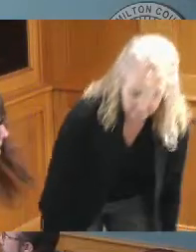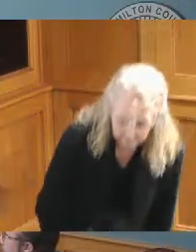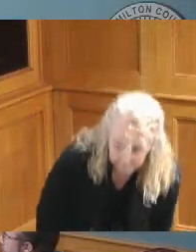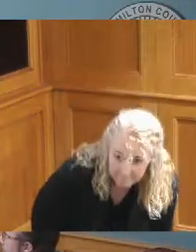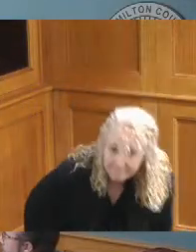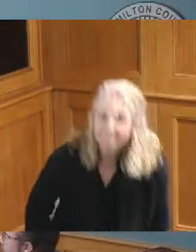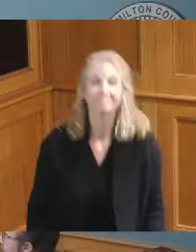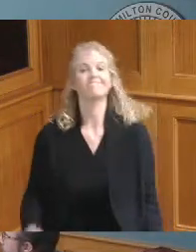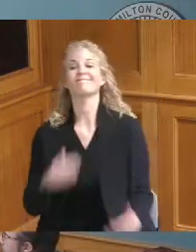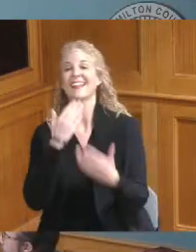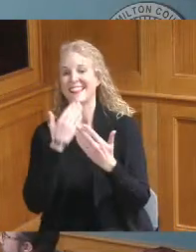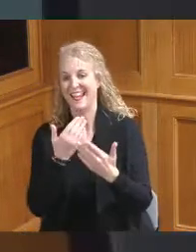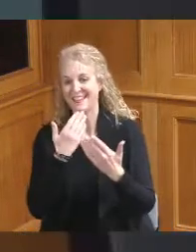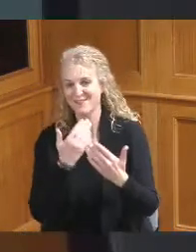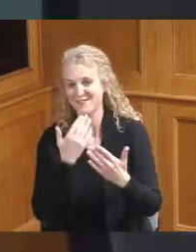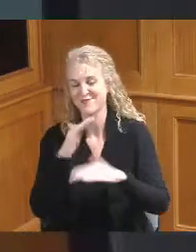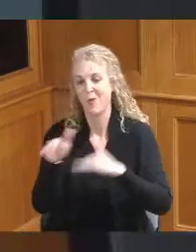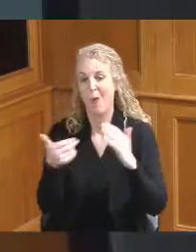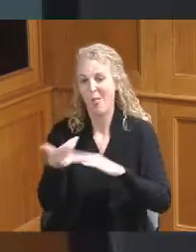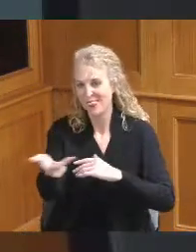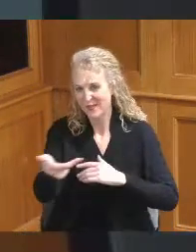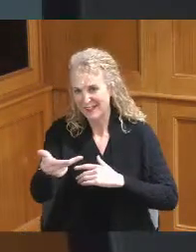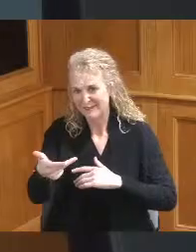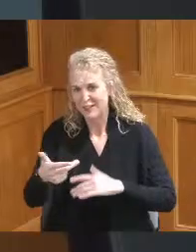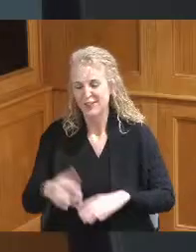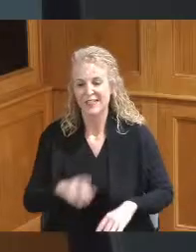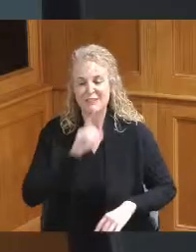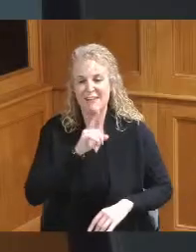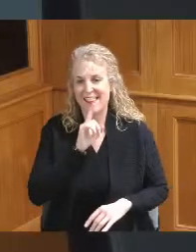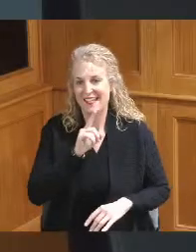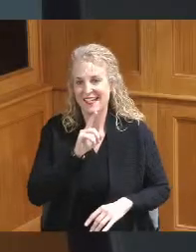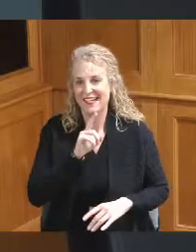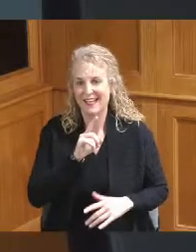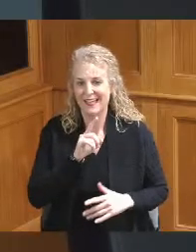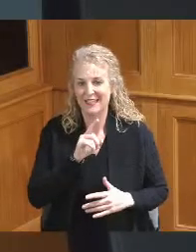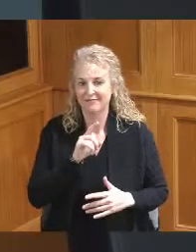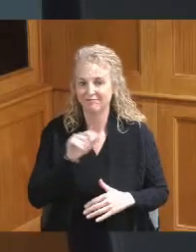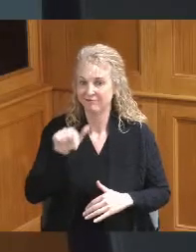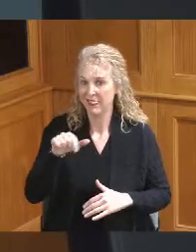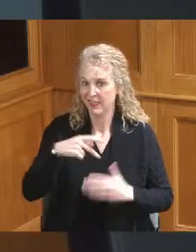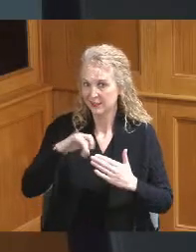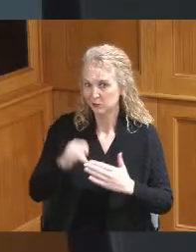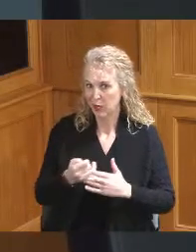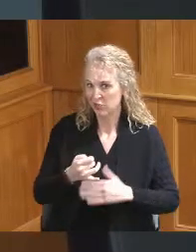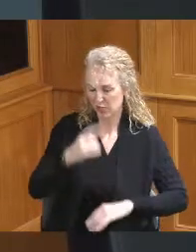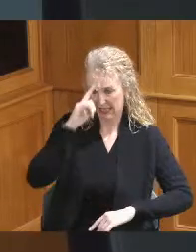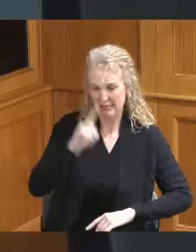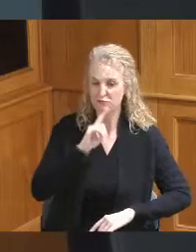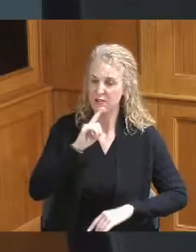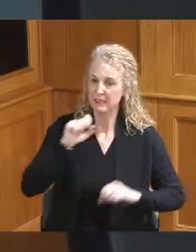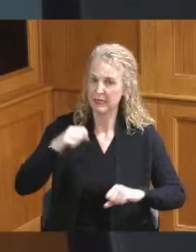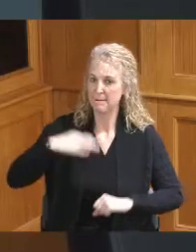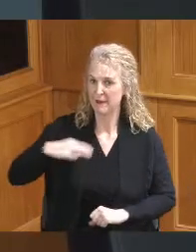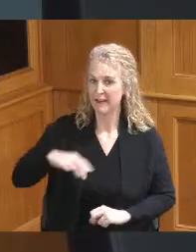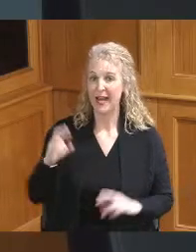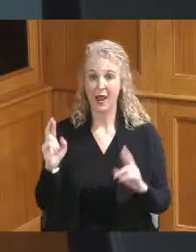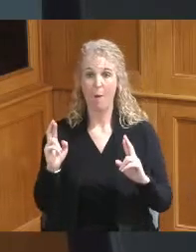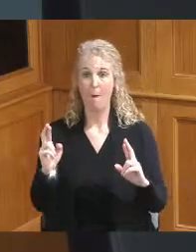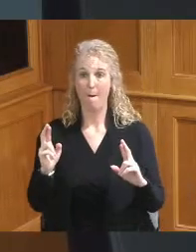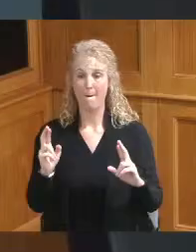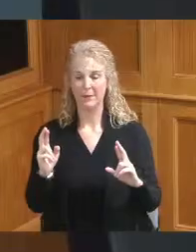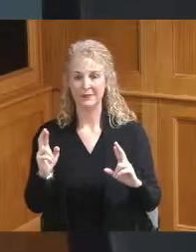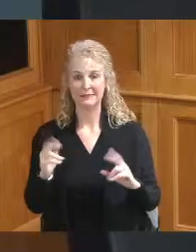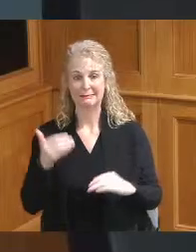Commissioner Kesterman out in the audience. We're looking forward to the practical implications of this moving forward. Hopefully it will not be in the